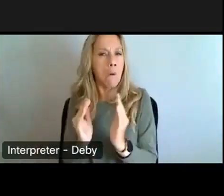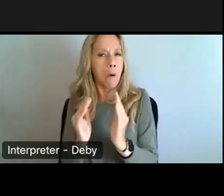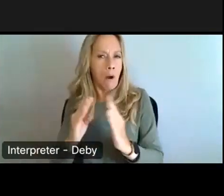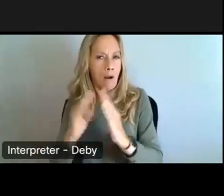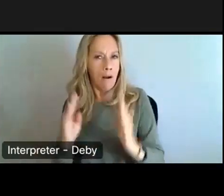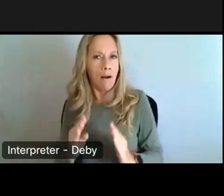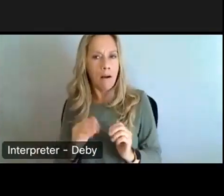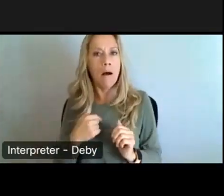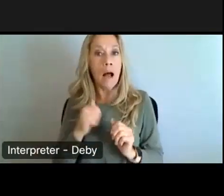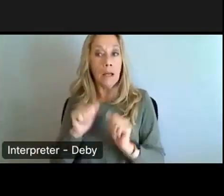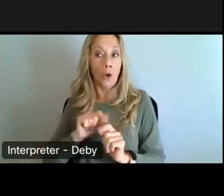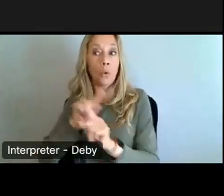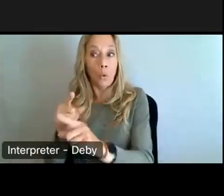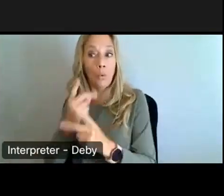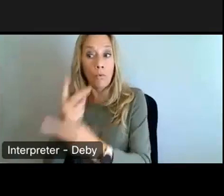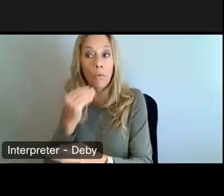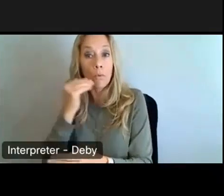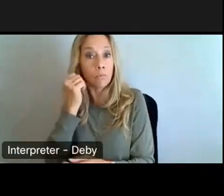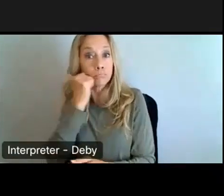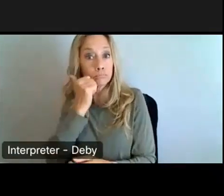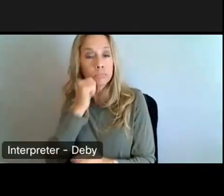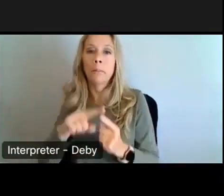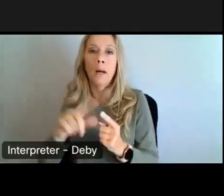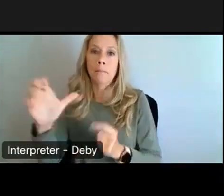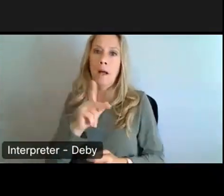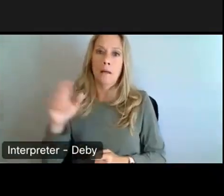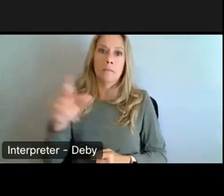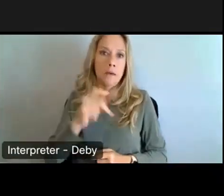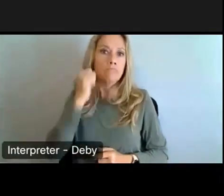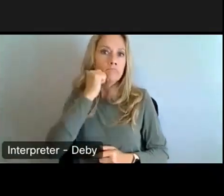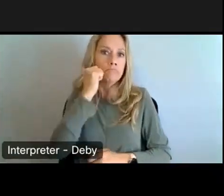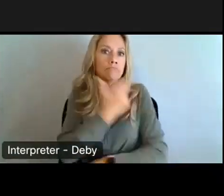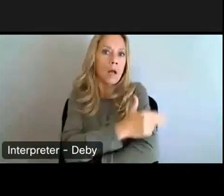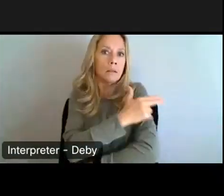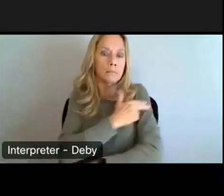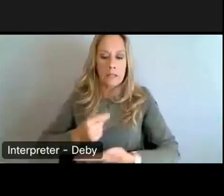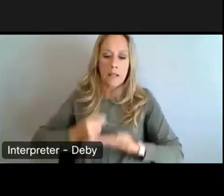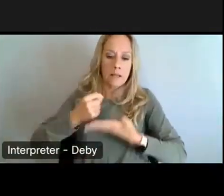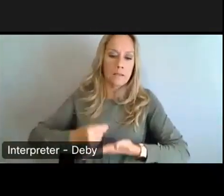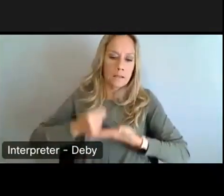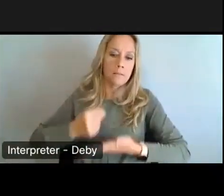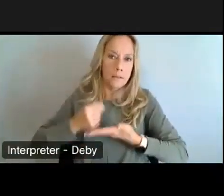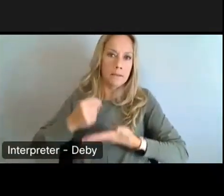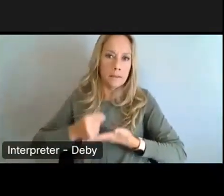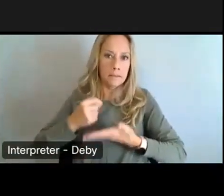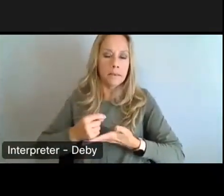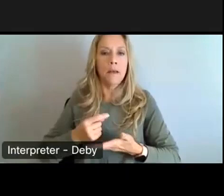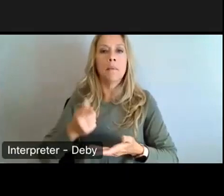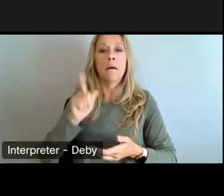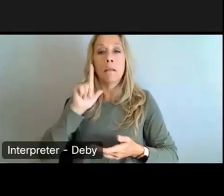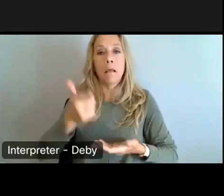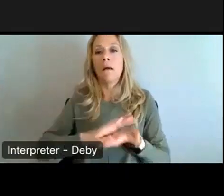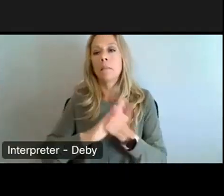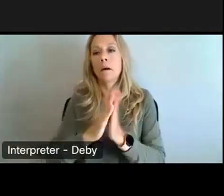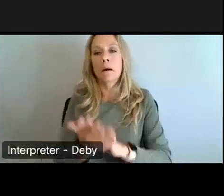able to go home every day, but I had to come back to the hospital every day for more therapy. And as time went on, then it became occupational